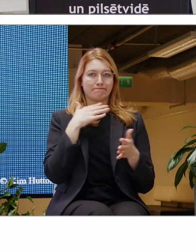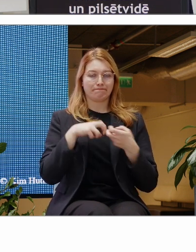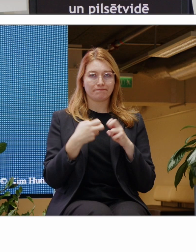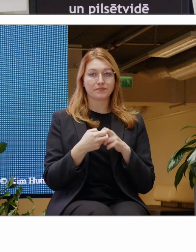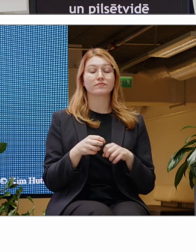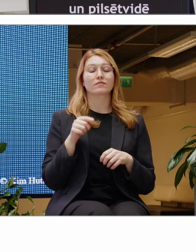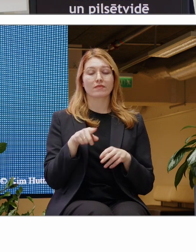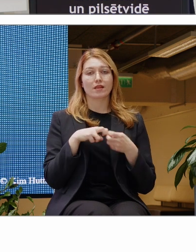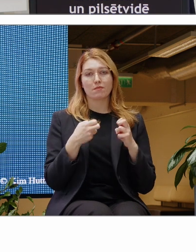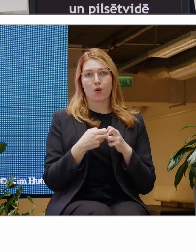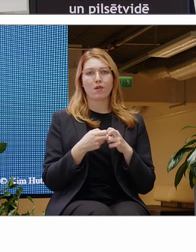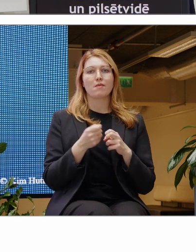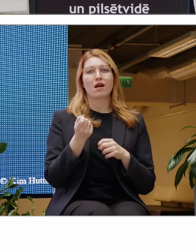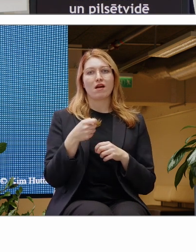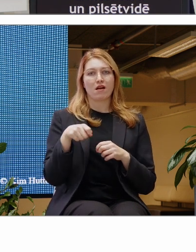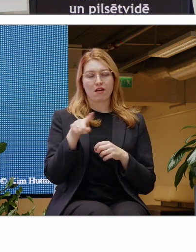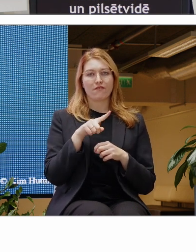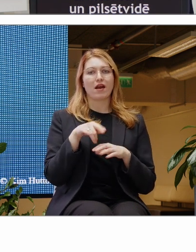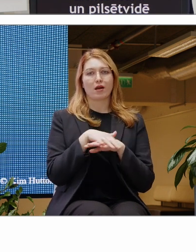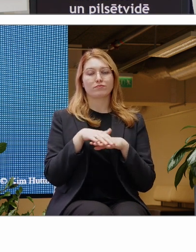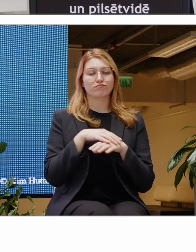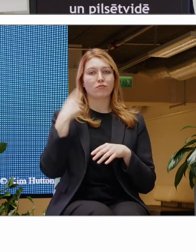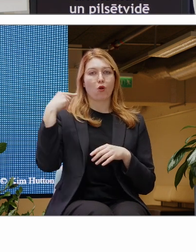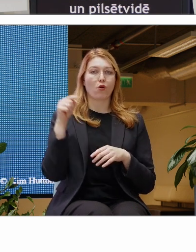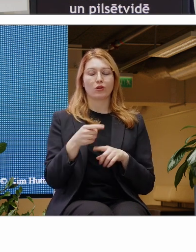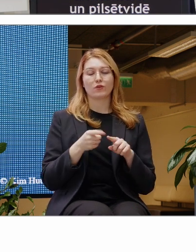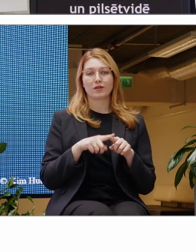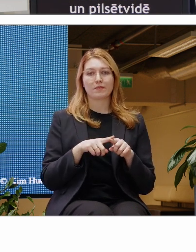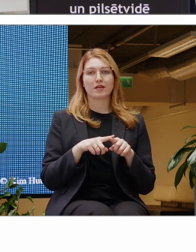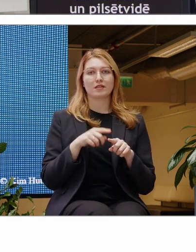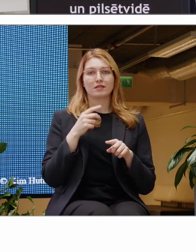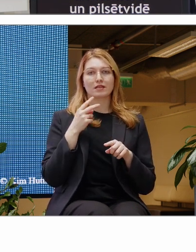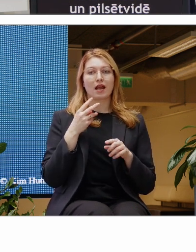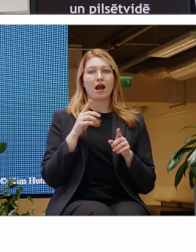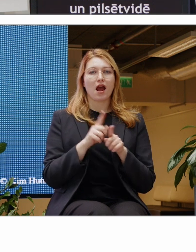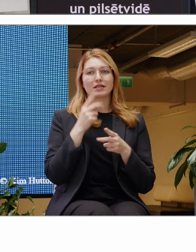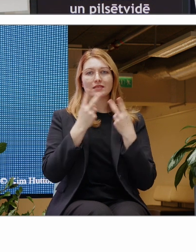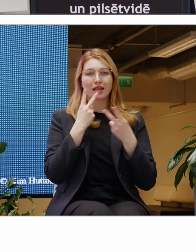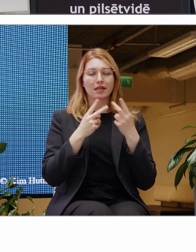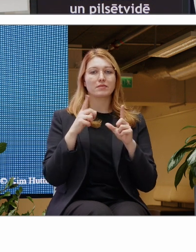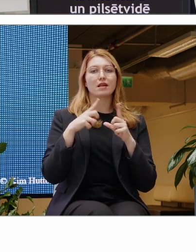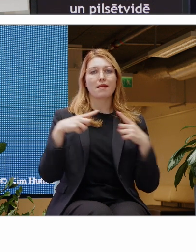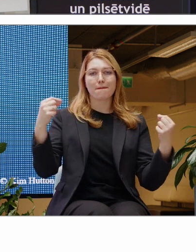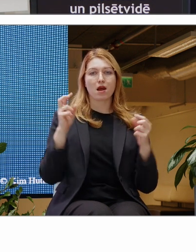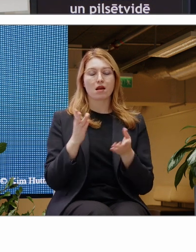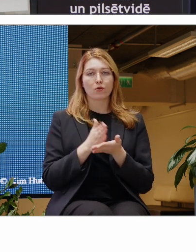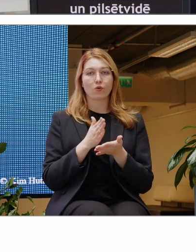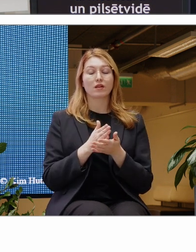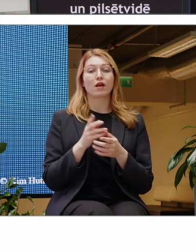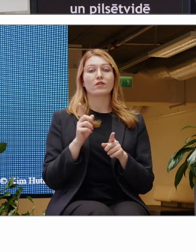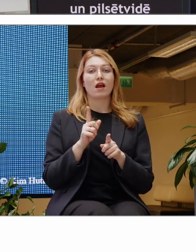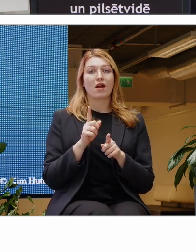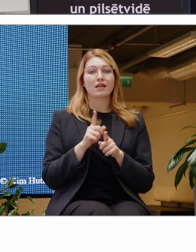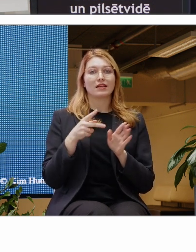problem's becoming more of a problem in London because we've now bought bullet trains from Japan. And they are non-tilting